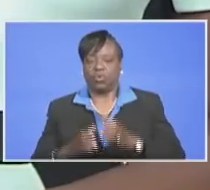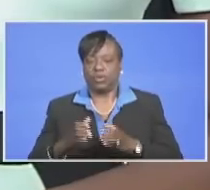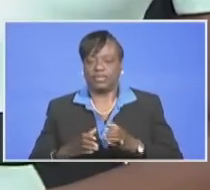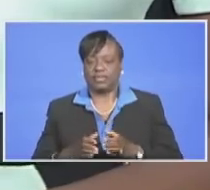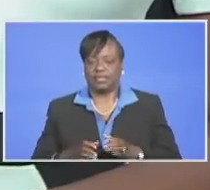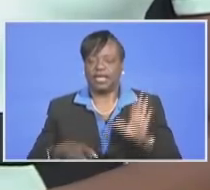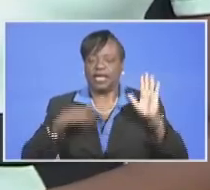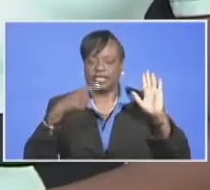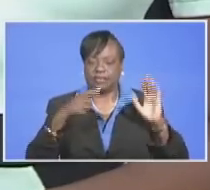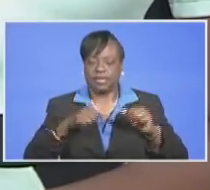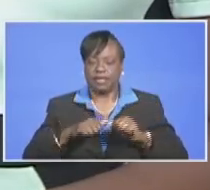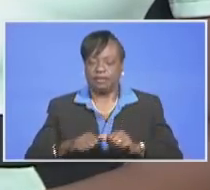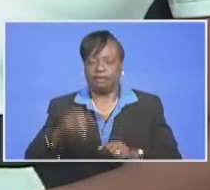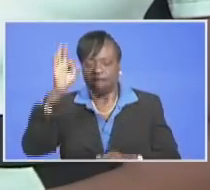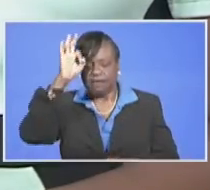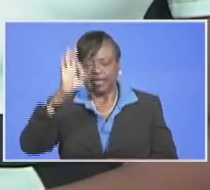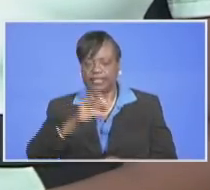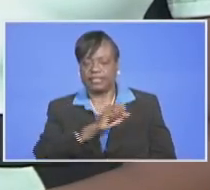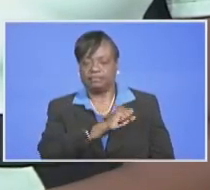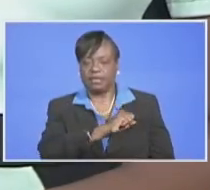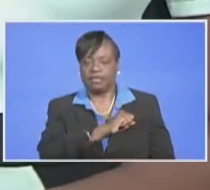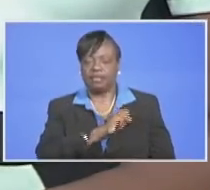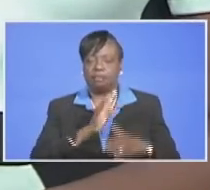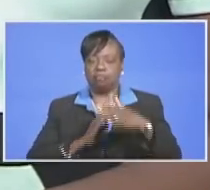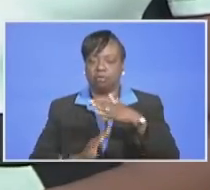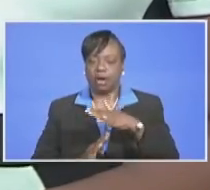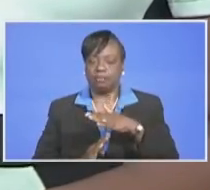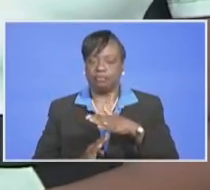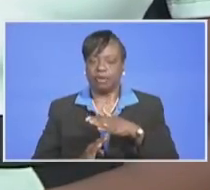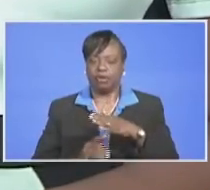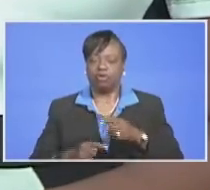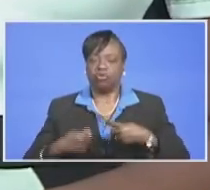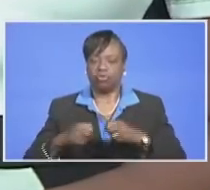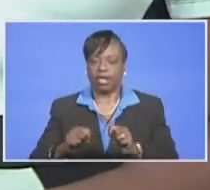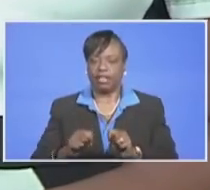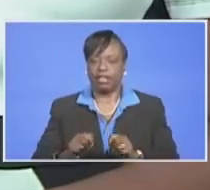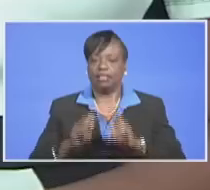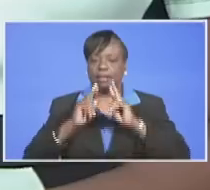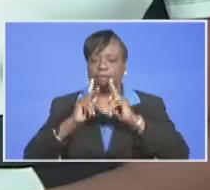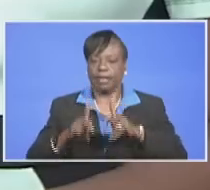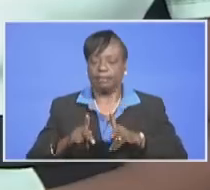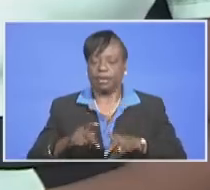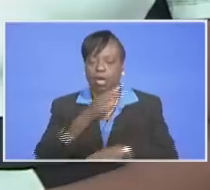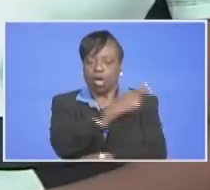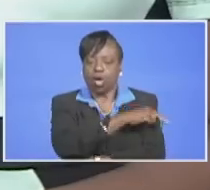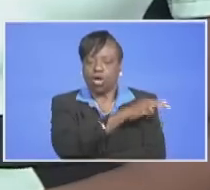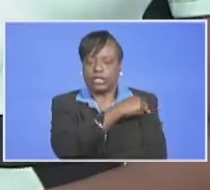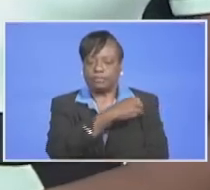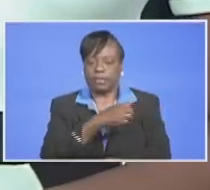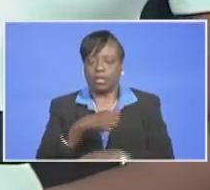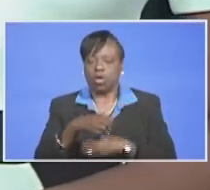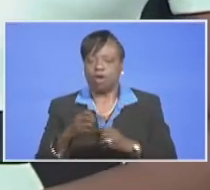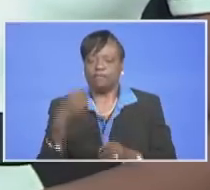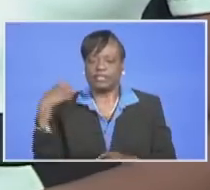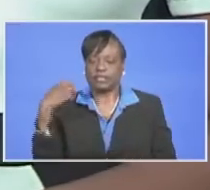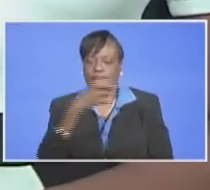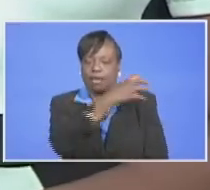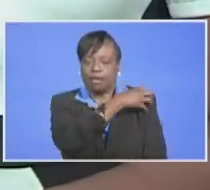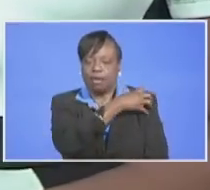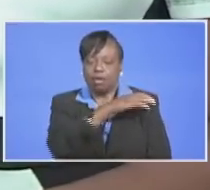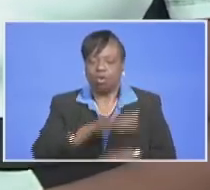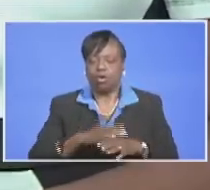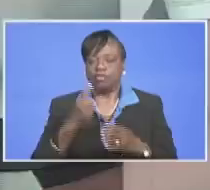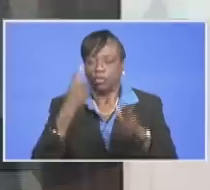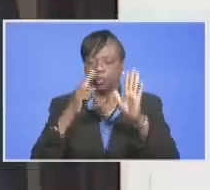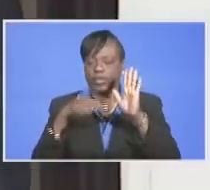testimony continued in the Frank Smith bribery and extortion trial. A Public Hospitals Authority officer back on the witness stand. LaDon Davis has the